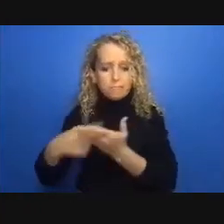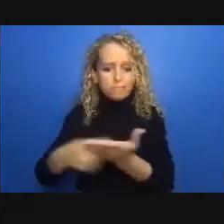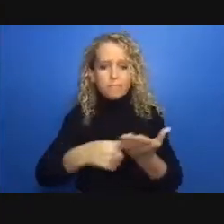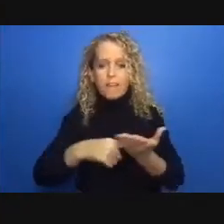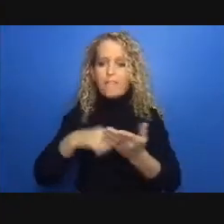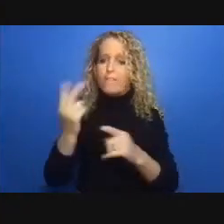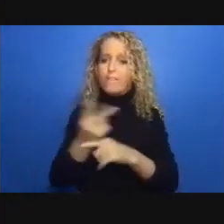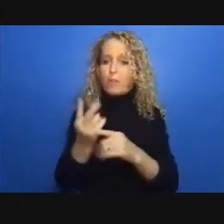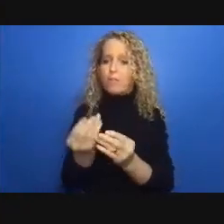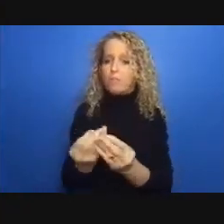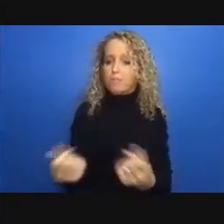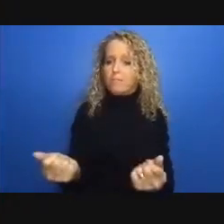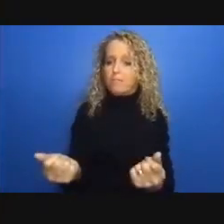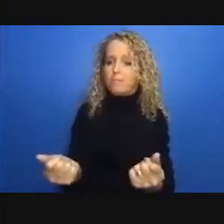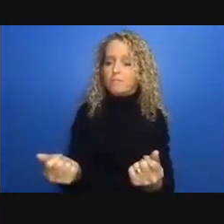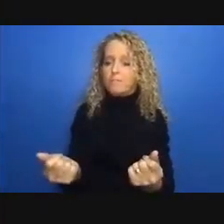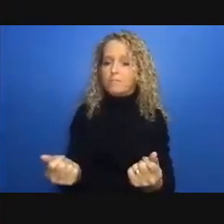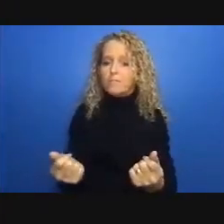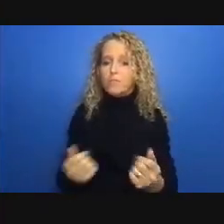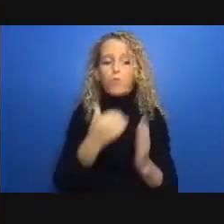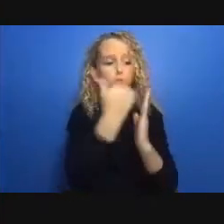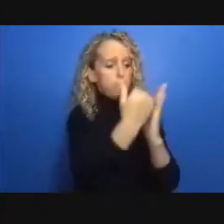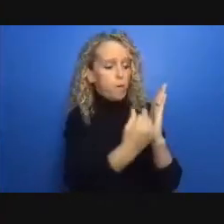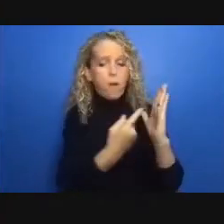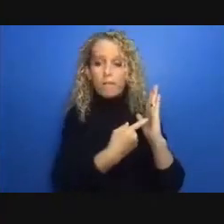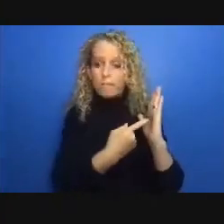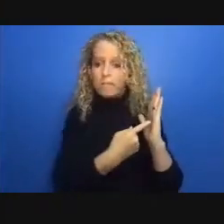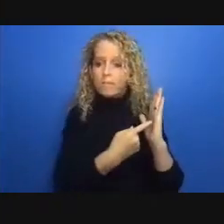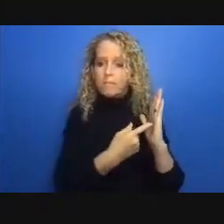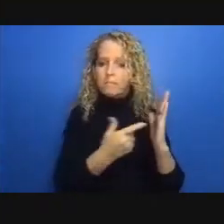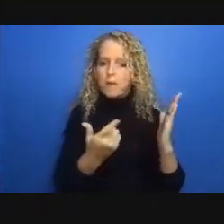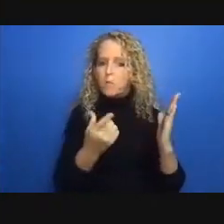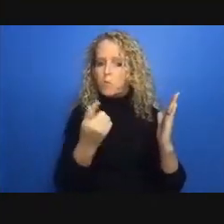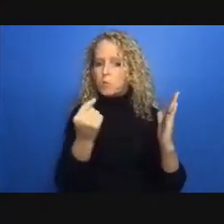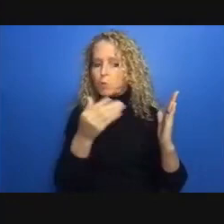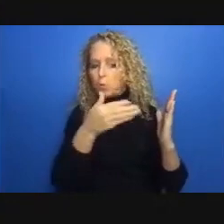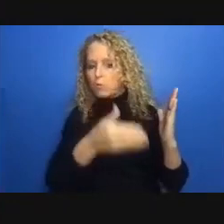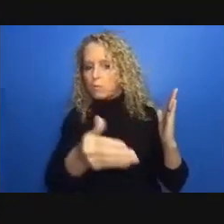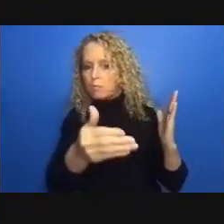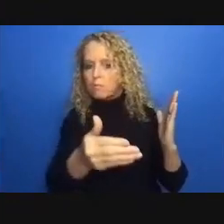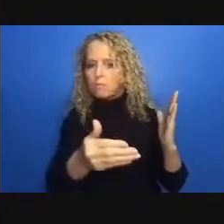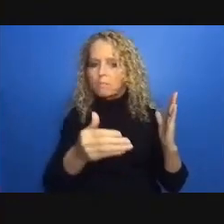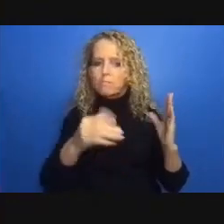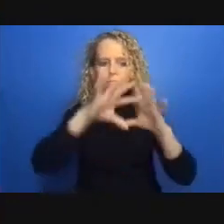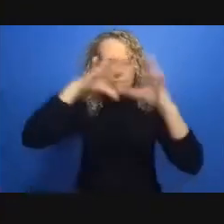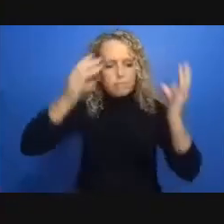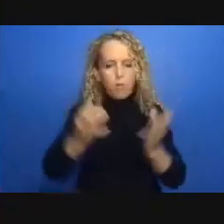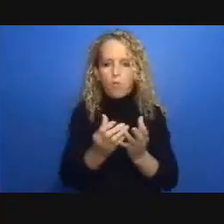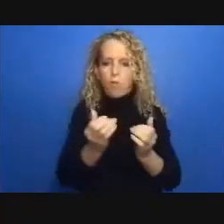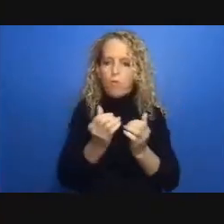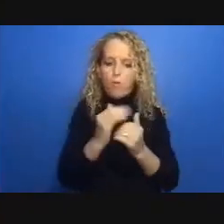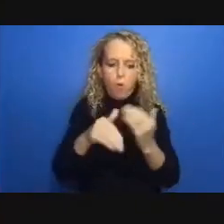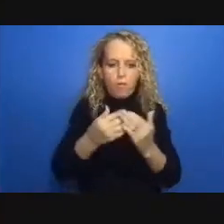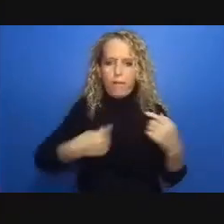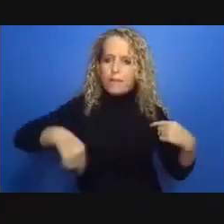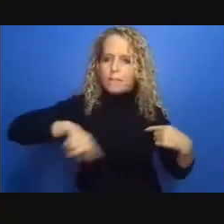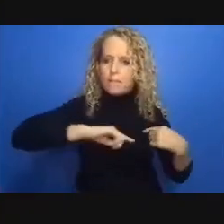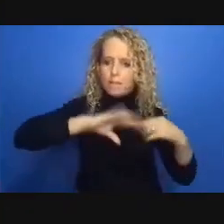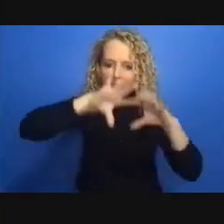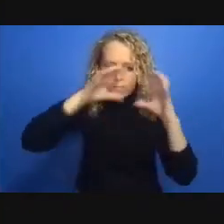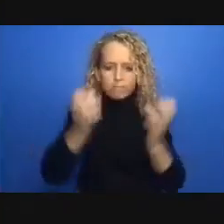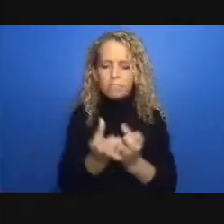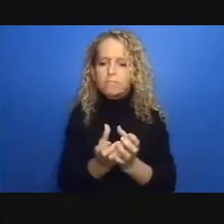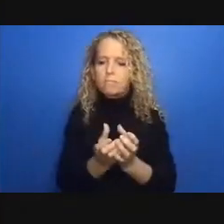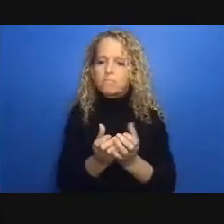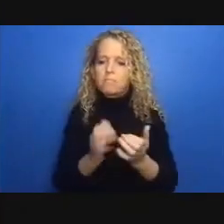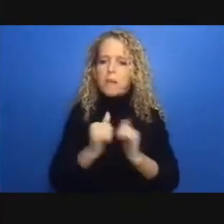one piece. What happens after this report? How can all of our resources come together and do something about some of the challenges